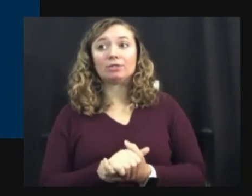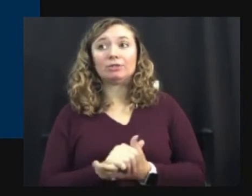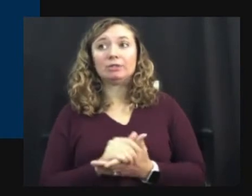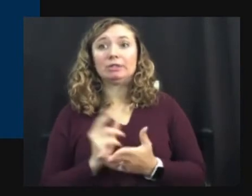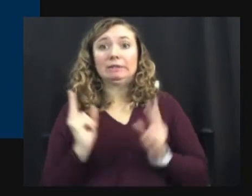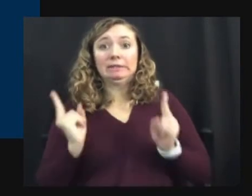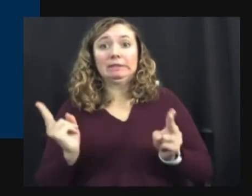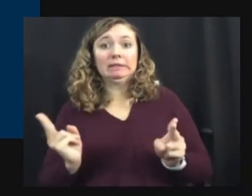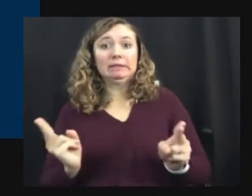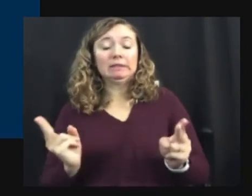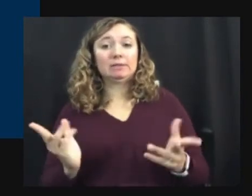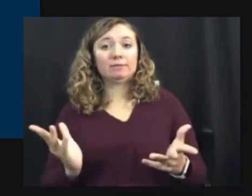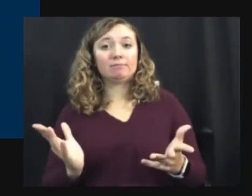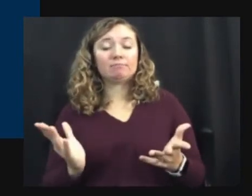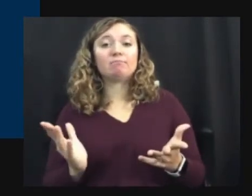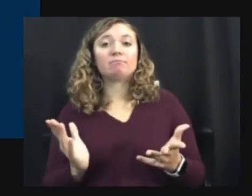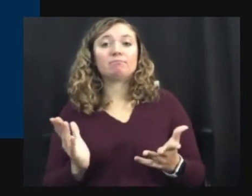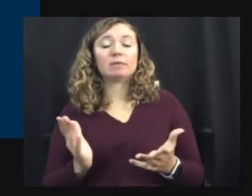urgency, it can be